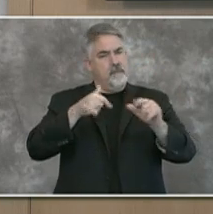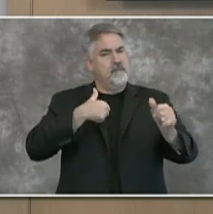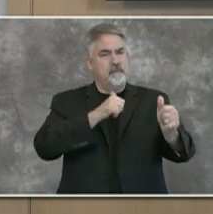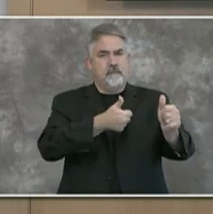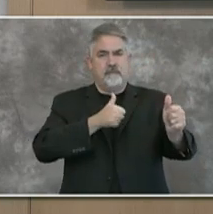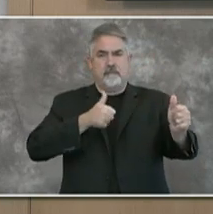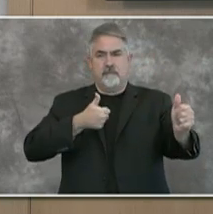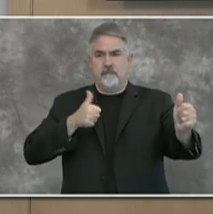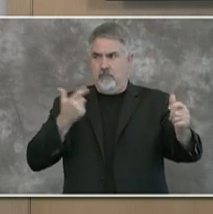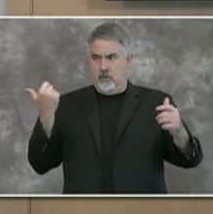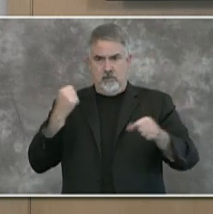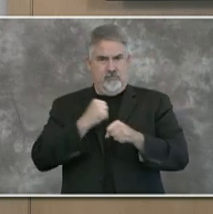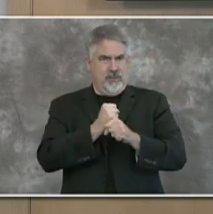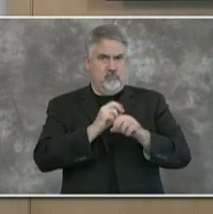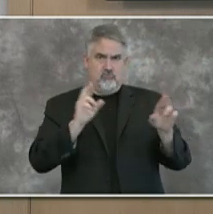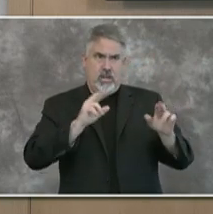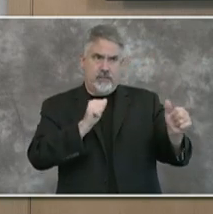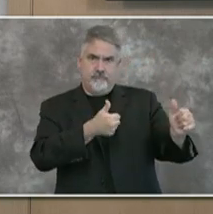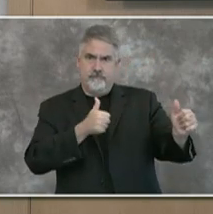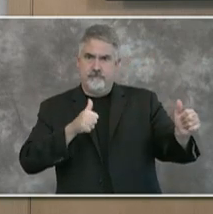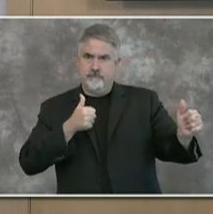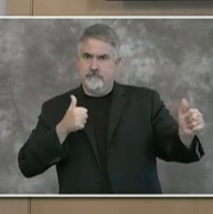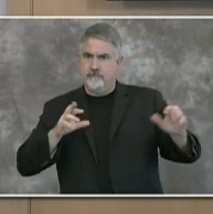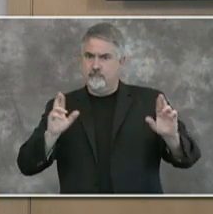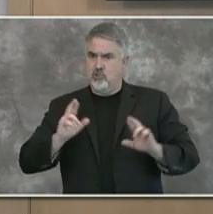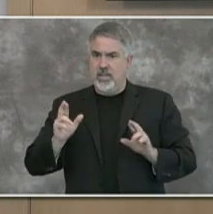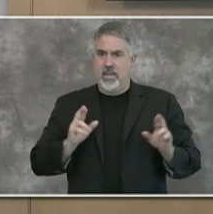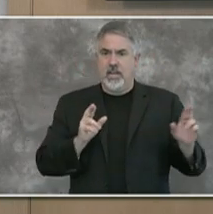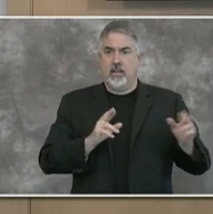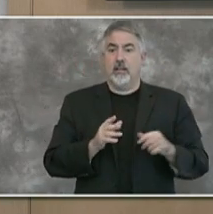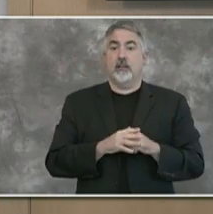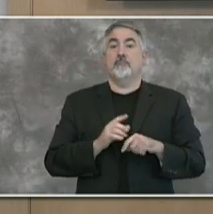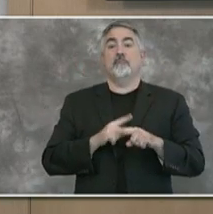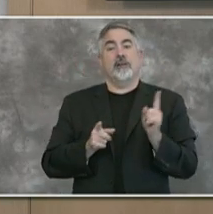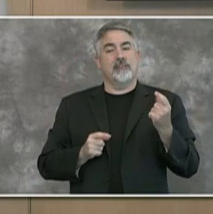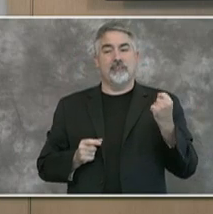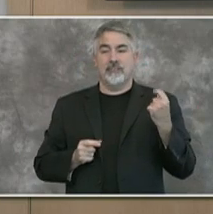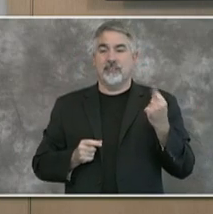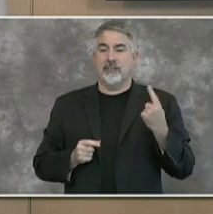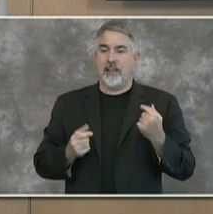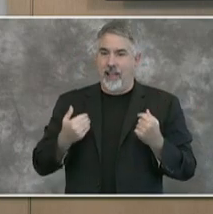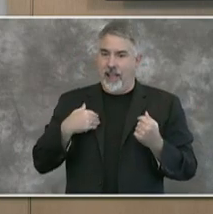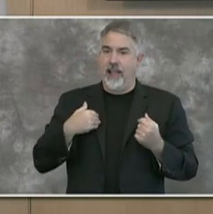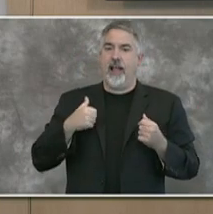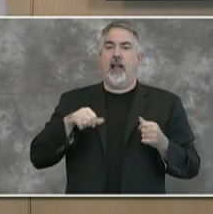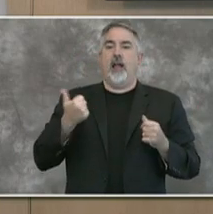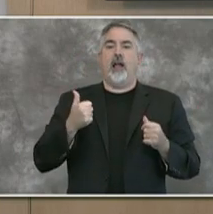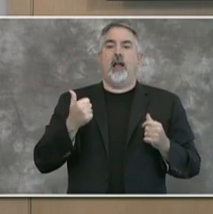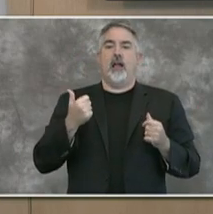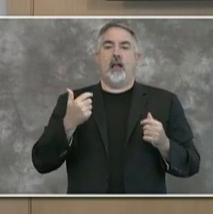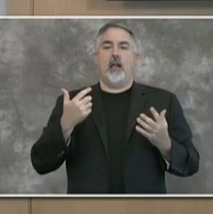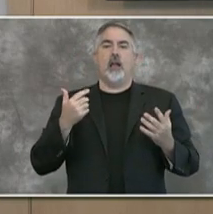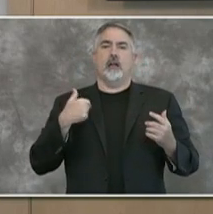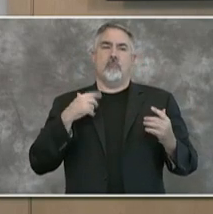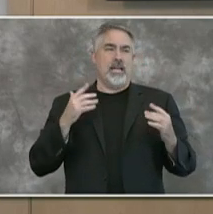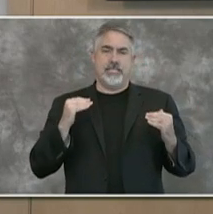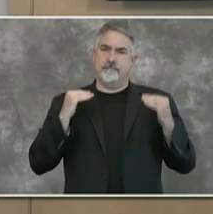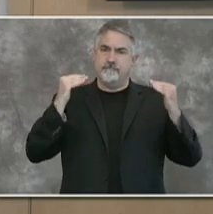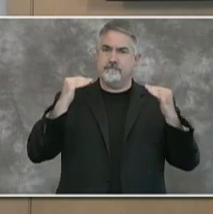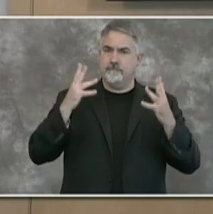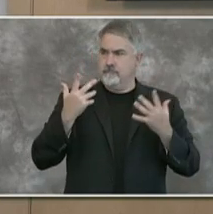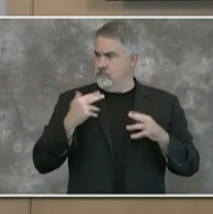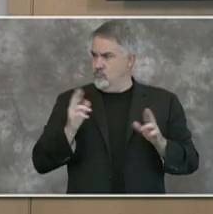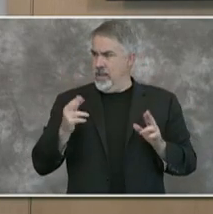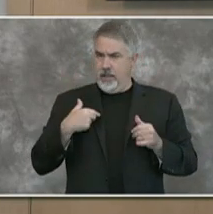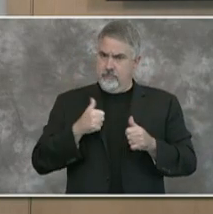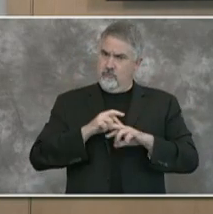curve, we get closer to meeting that. But the second part of that is raising the bar. We raise the bar of existing hospital beds by